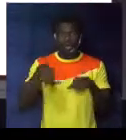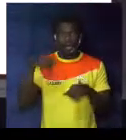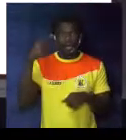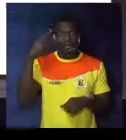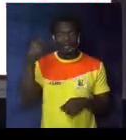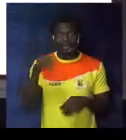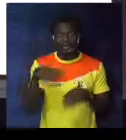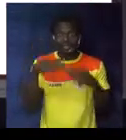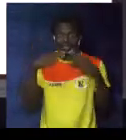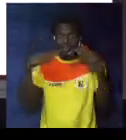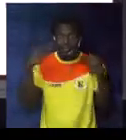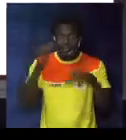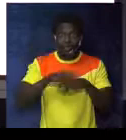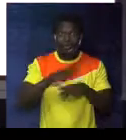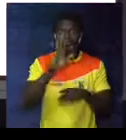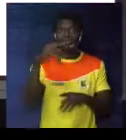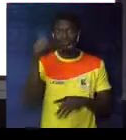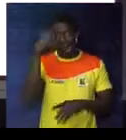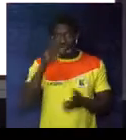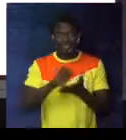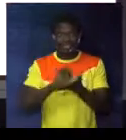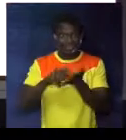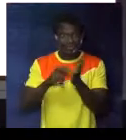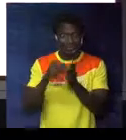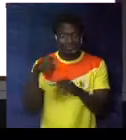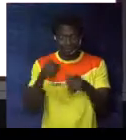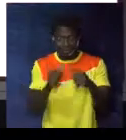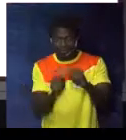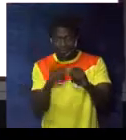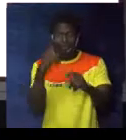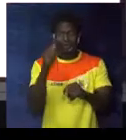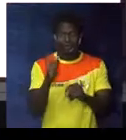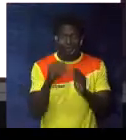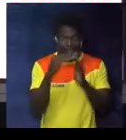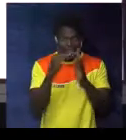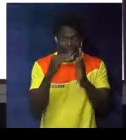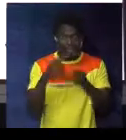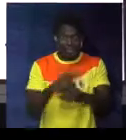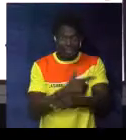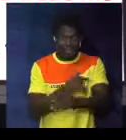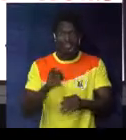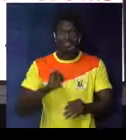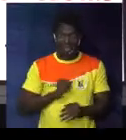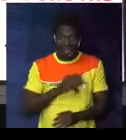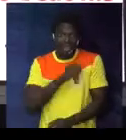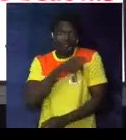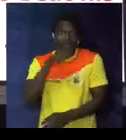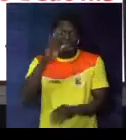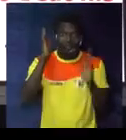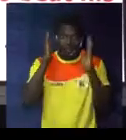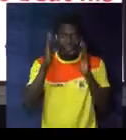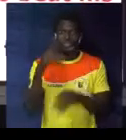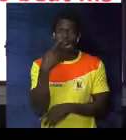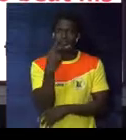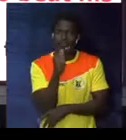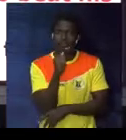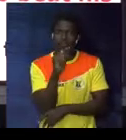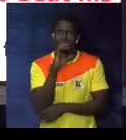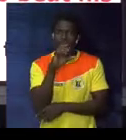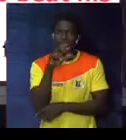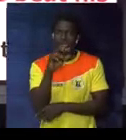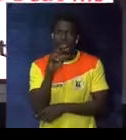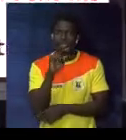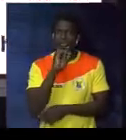can see the smiles on your face. That means you're following the lesson. I appreciate your attention. The clause,